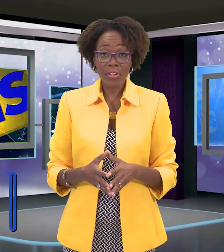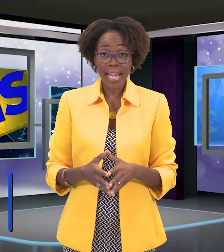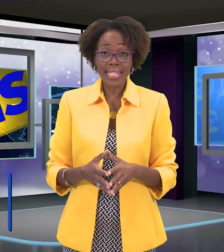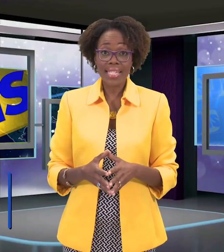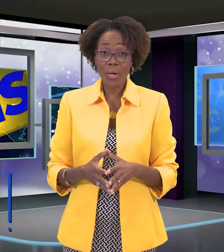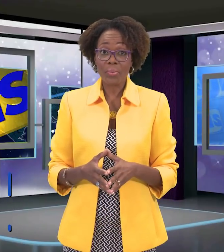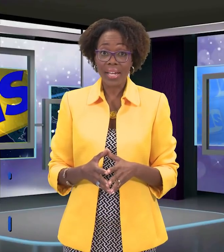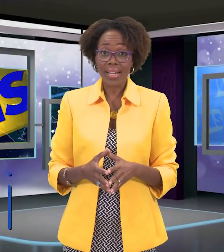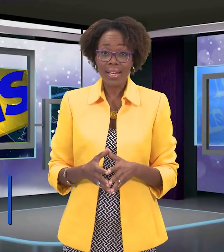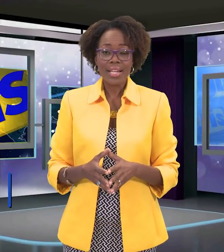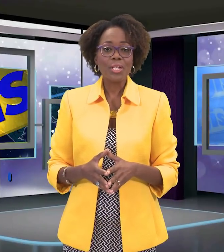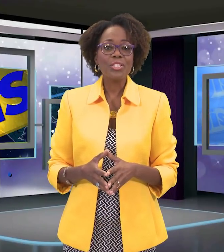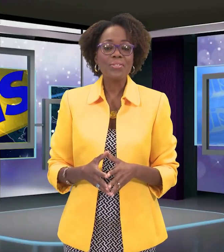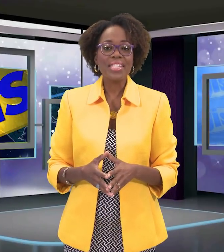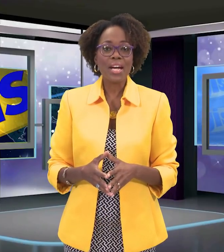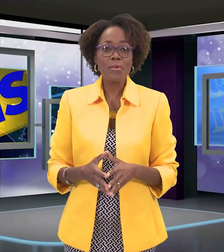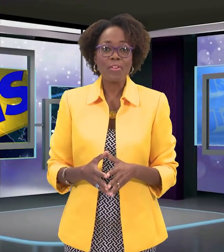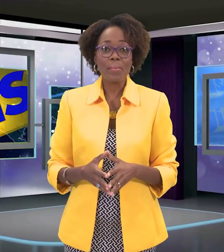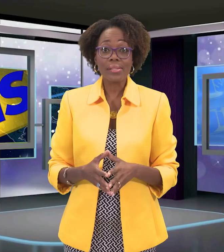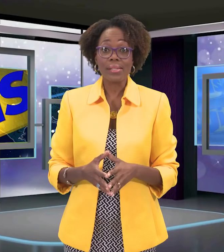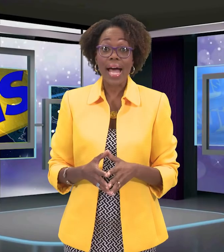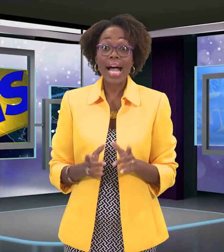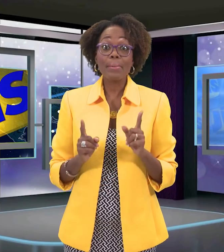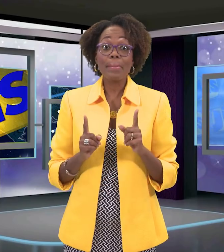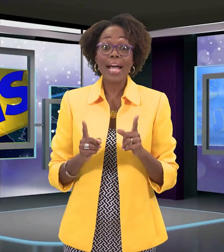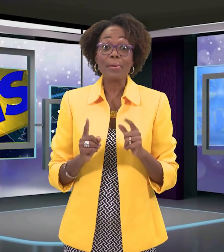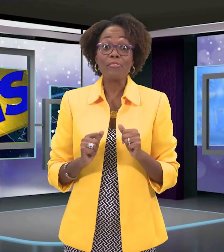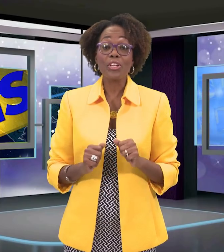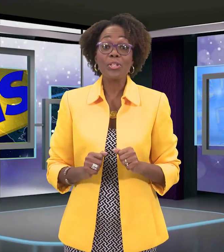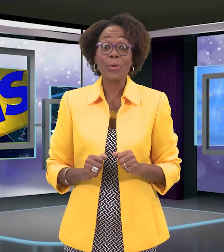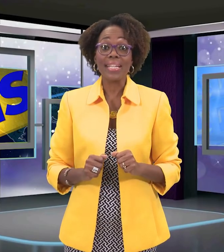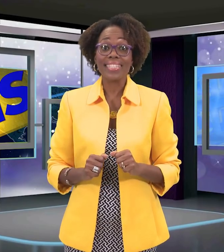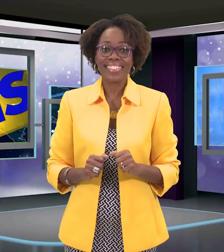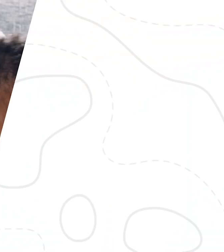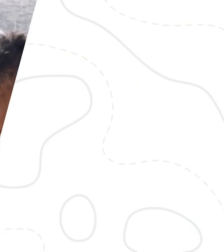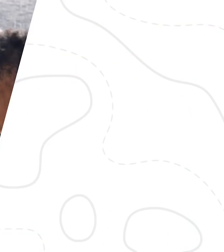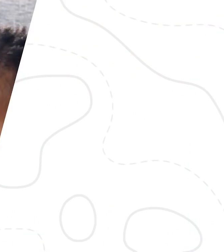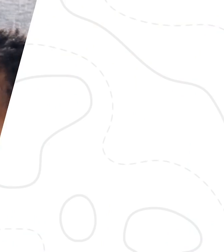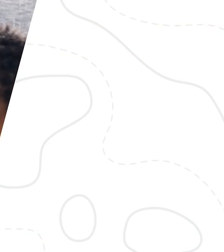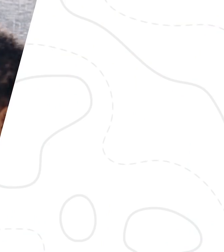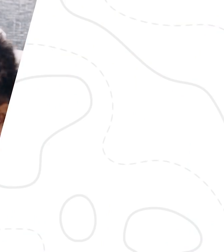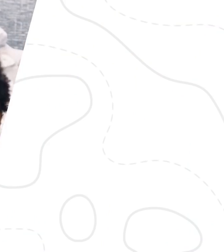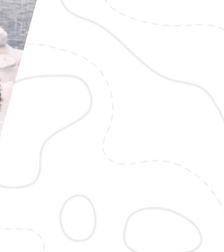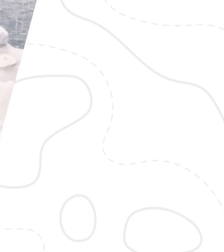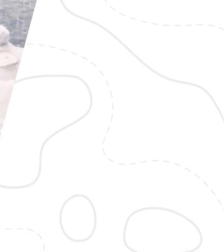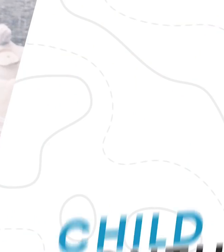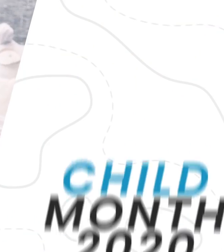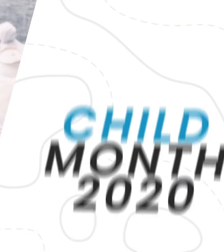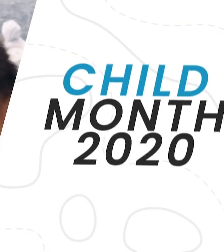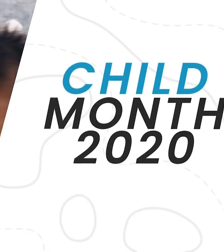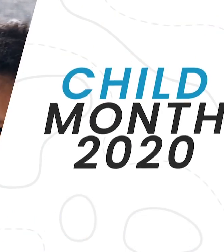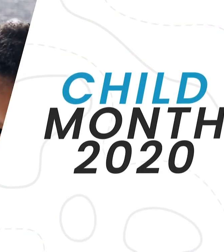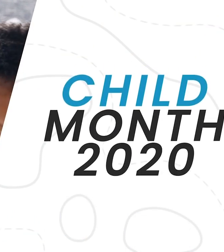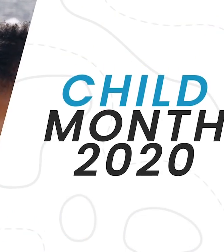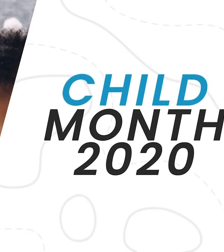the COVID-19 outbreak. Don't you dare move a muscle. I'll be back before you know it.